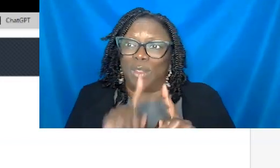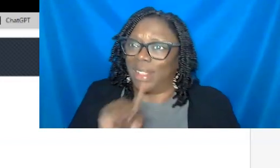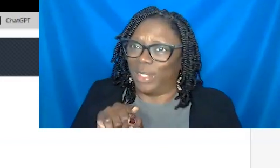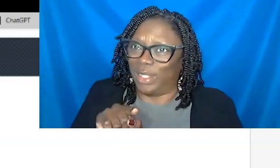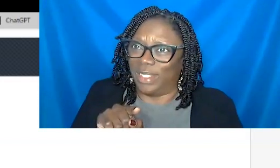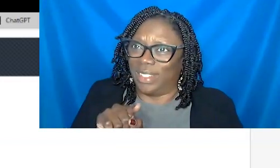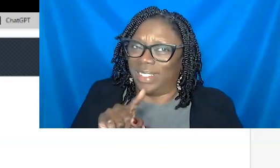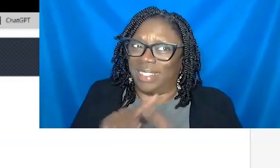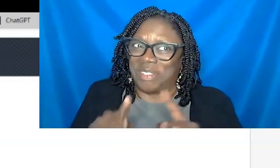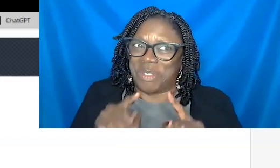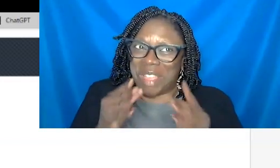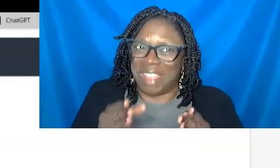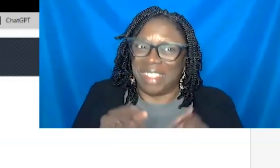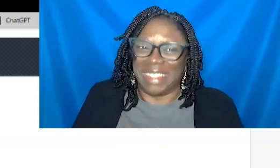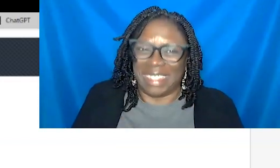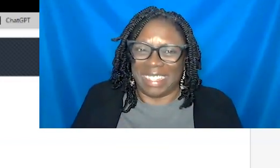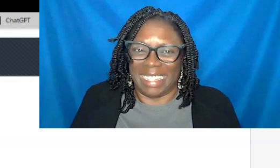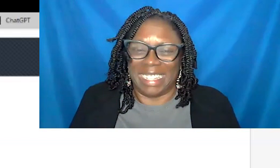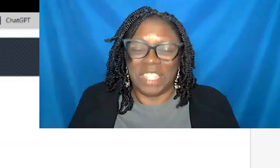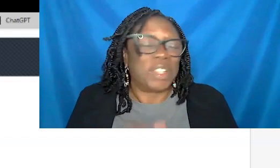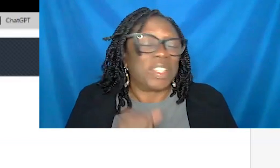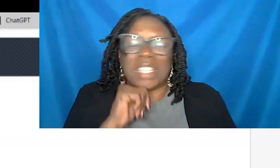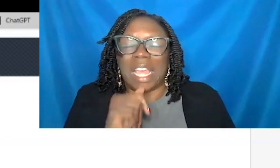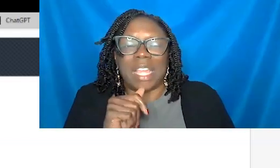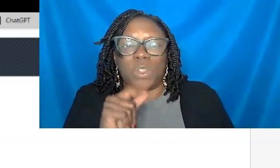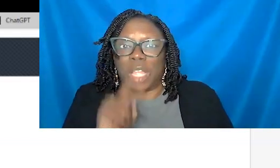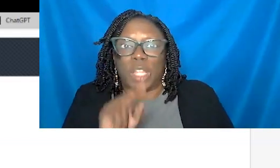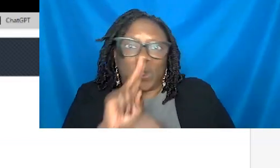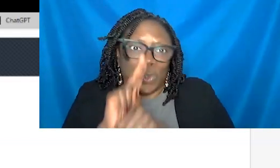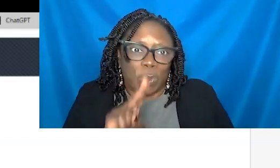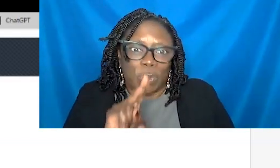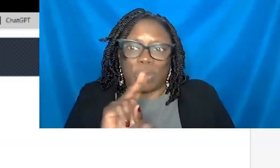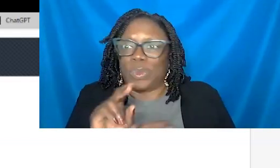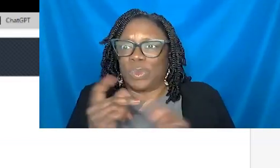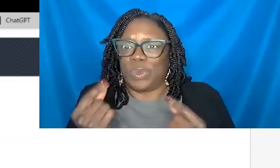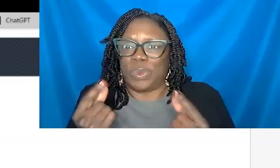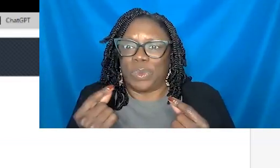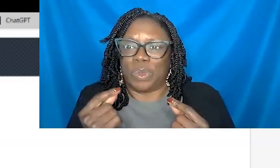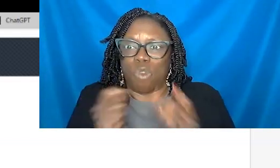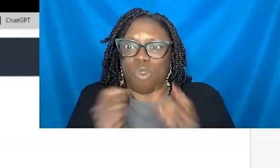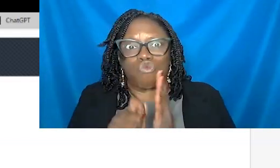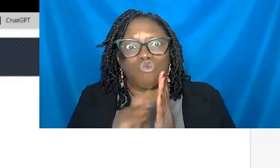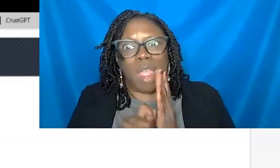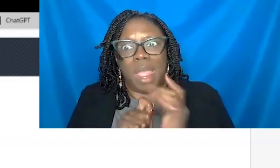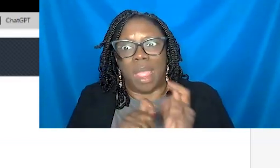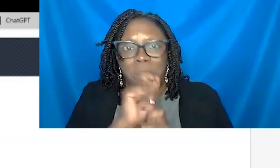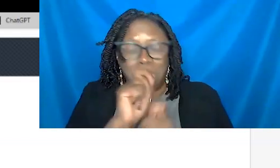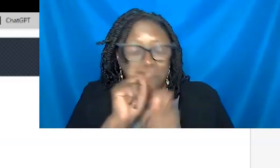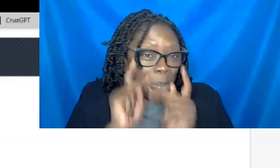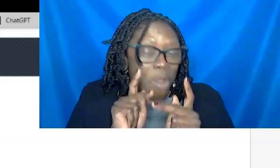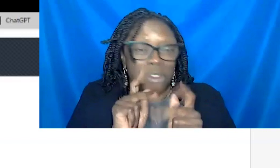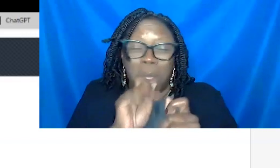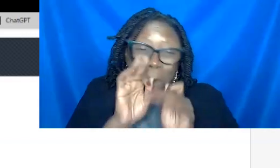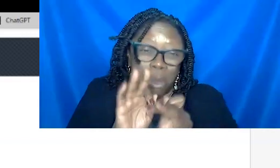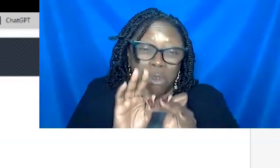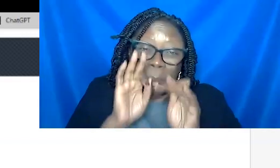differently worded, etc. So it's not something that you could use to have, write perfectly consistent output. It's not going to